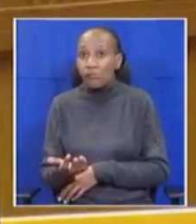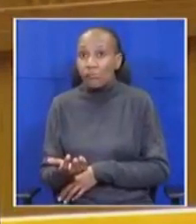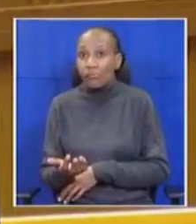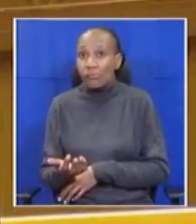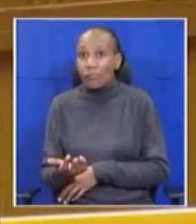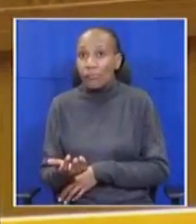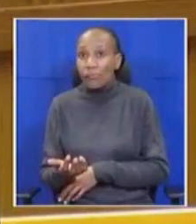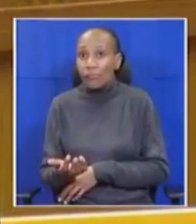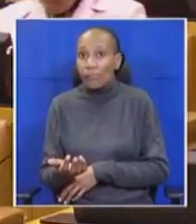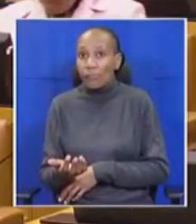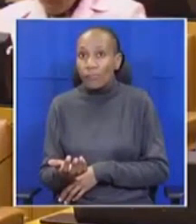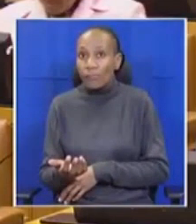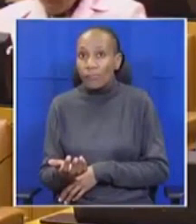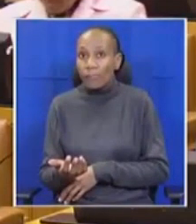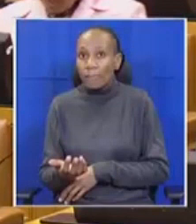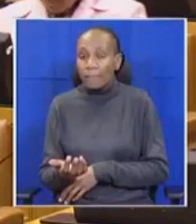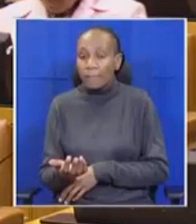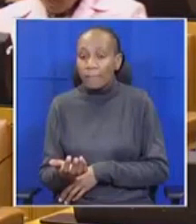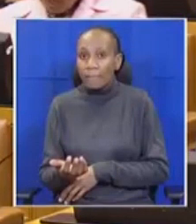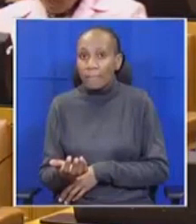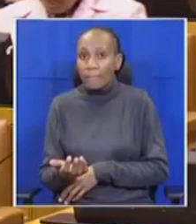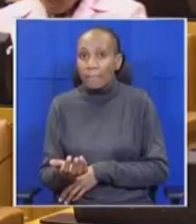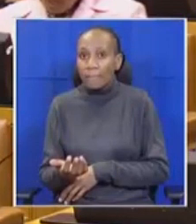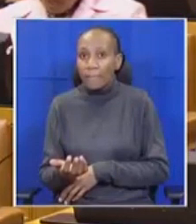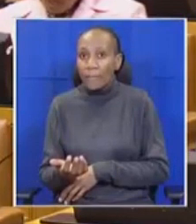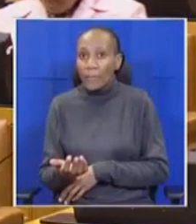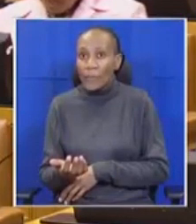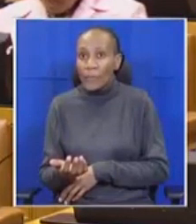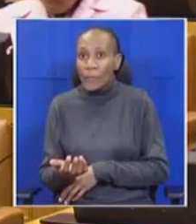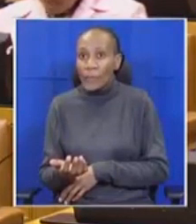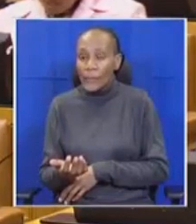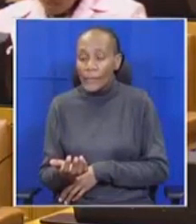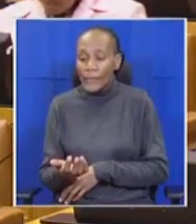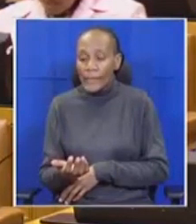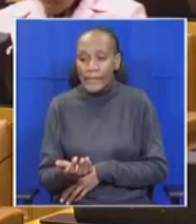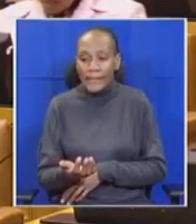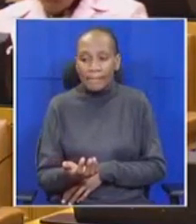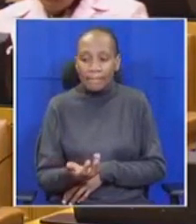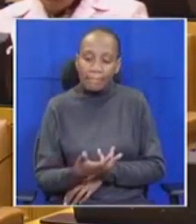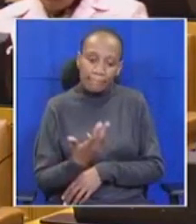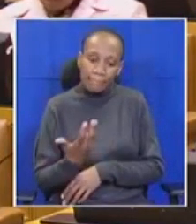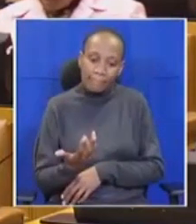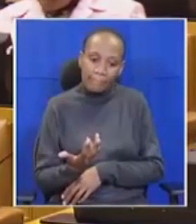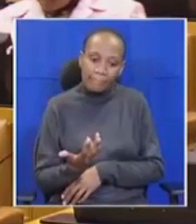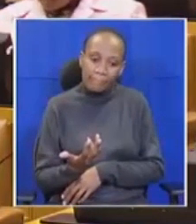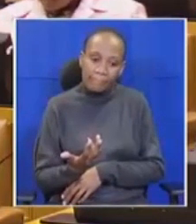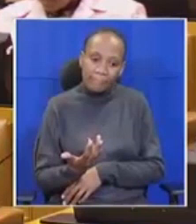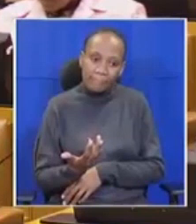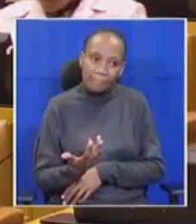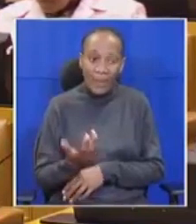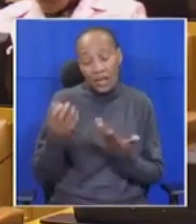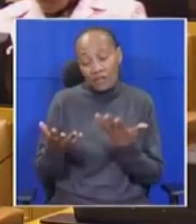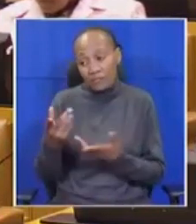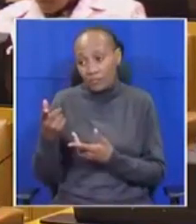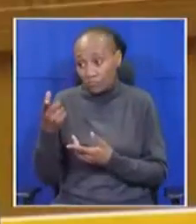So if you ever wanted the originator of this concept, I think you